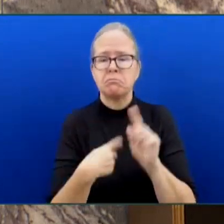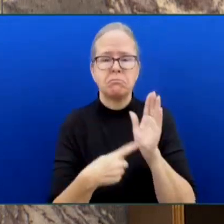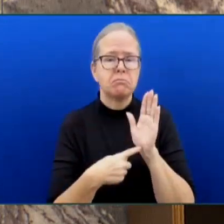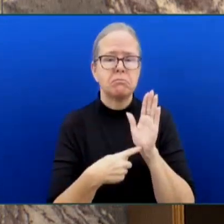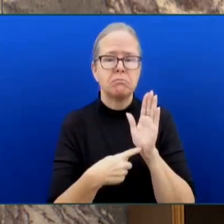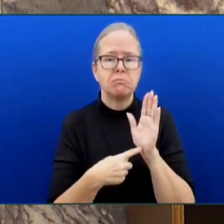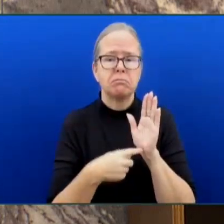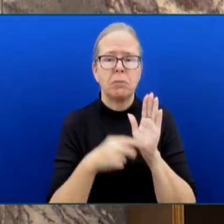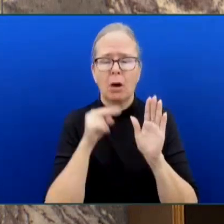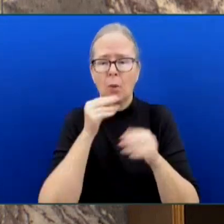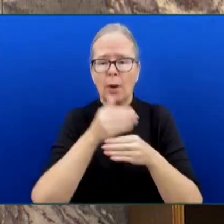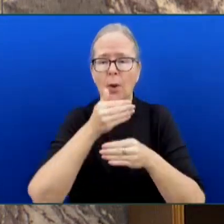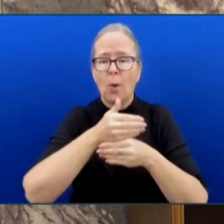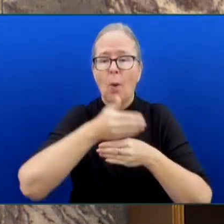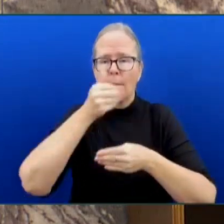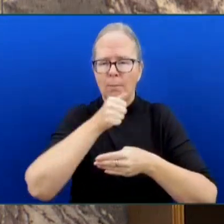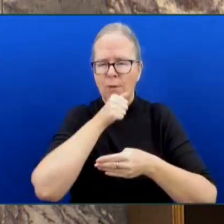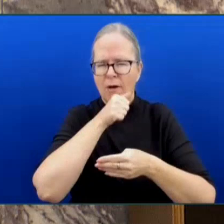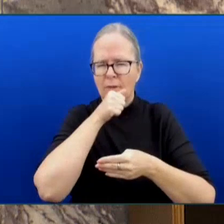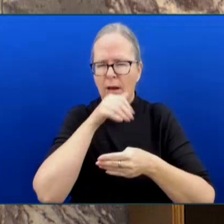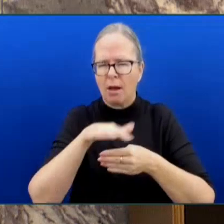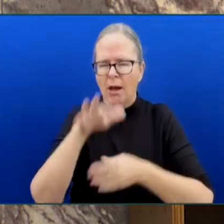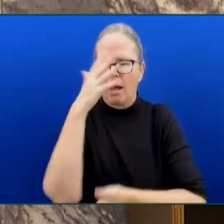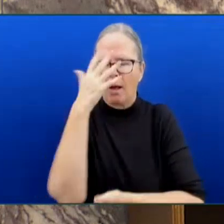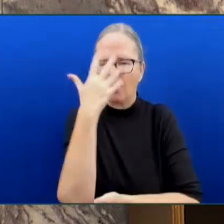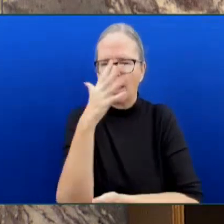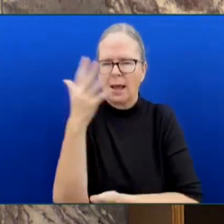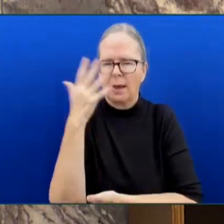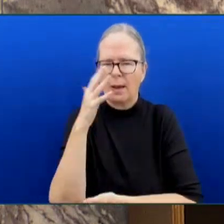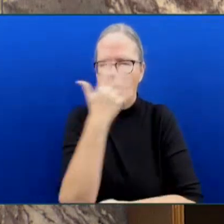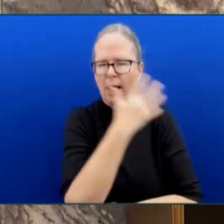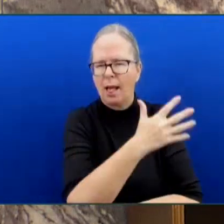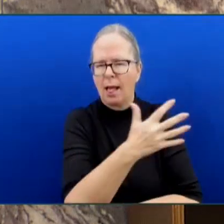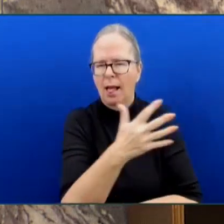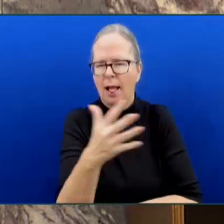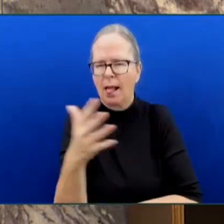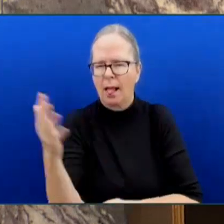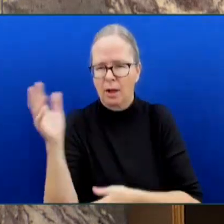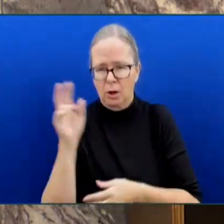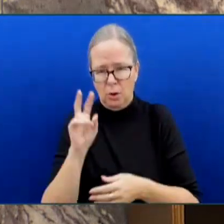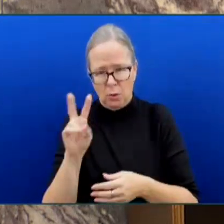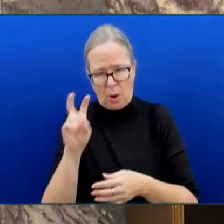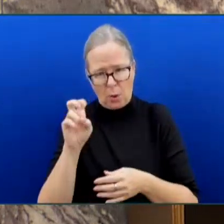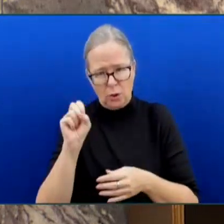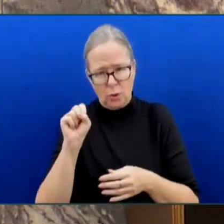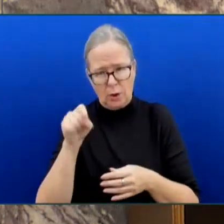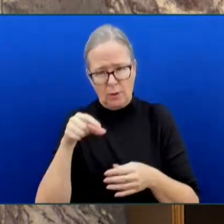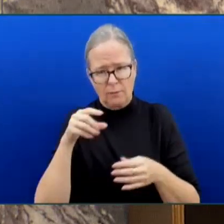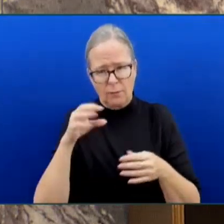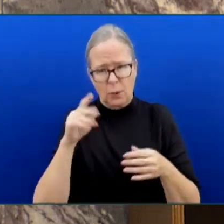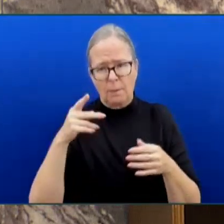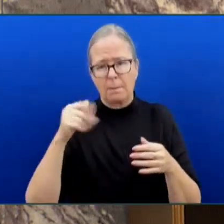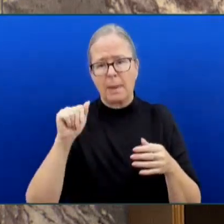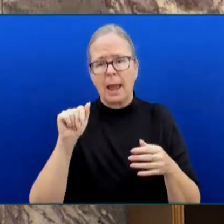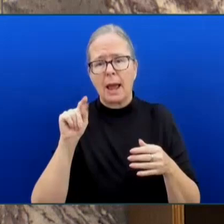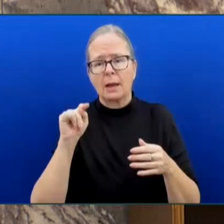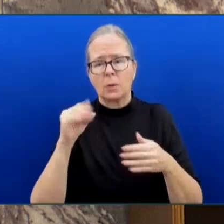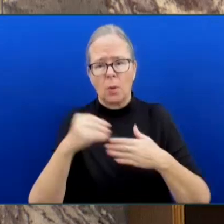patio with gas barbecue hookup, and a concierge to manage your B&B